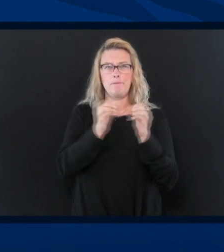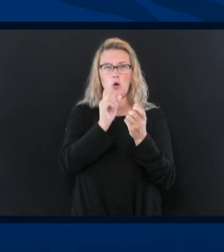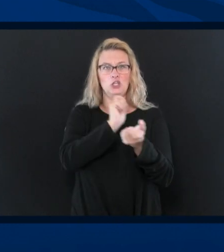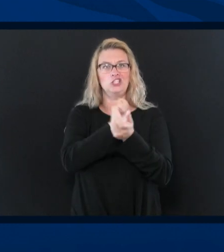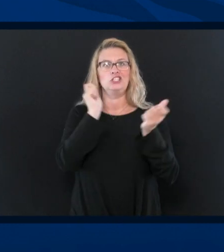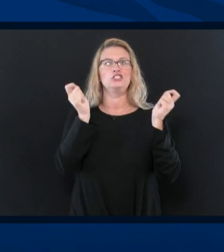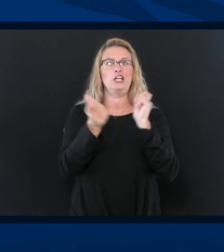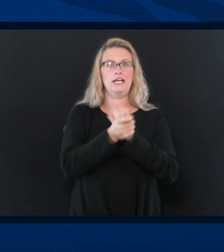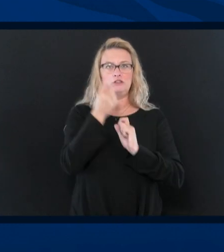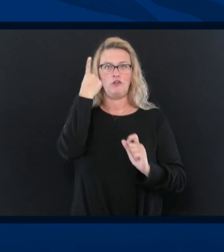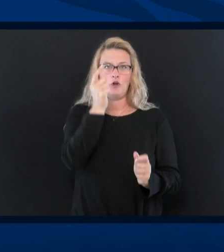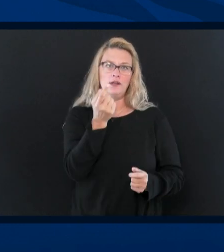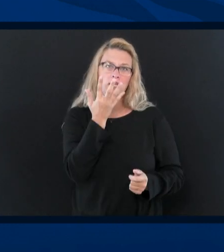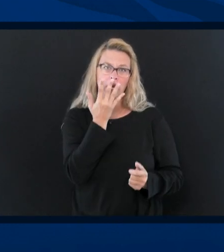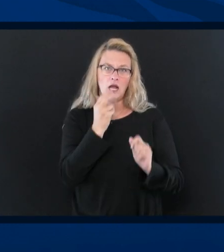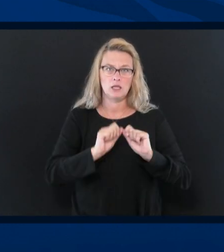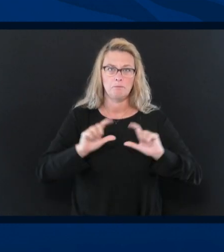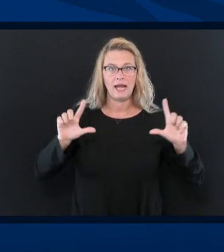Thanks so much.